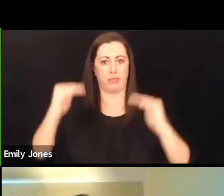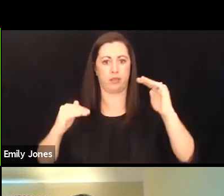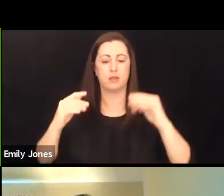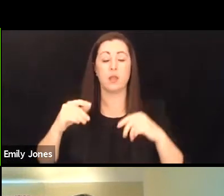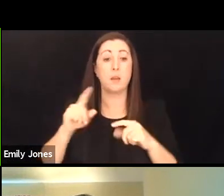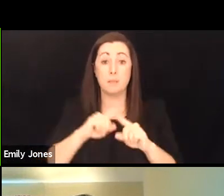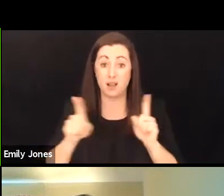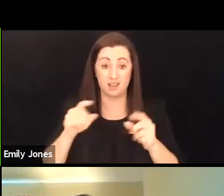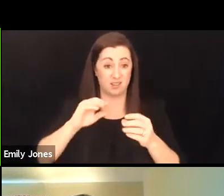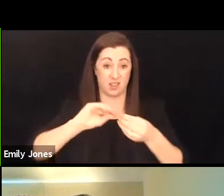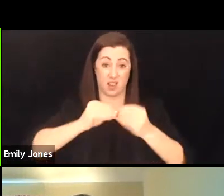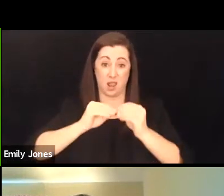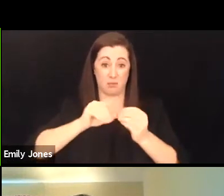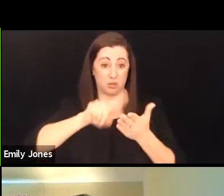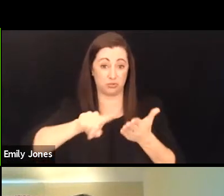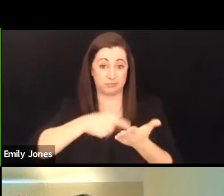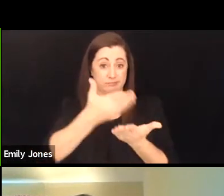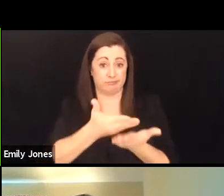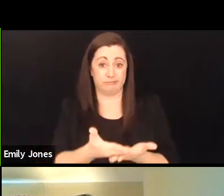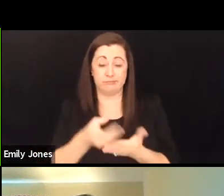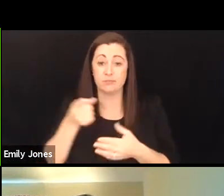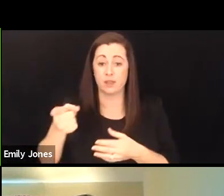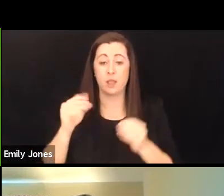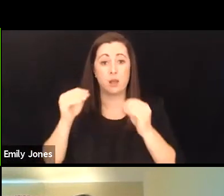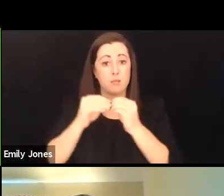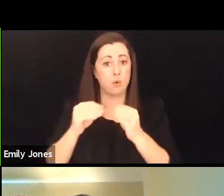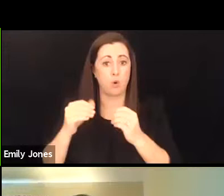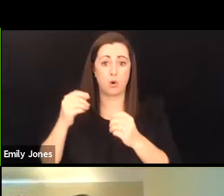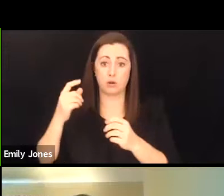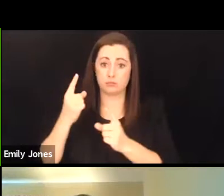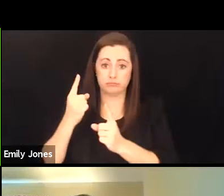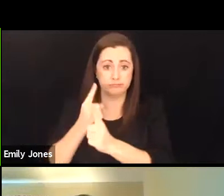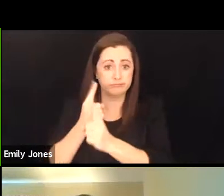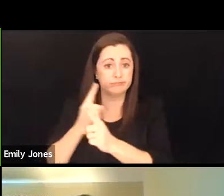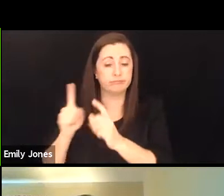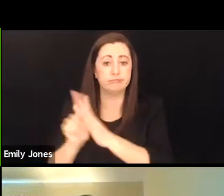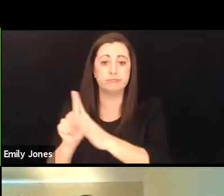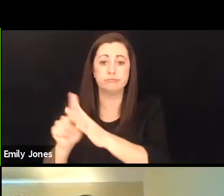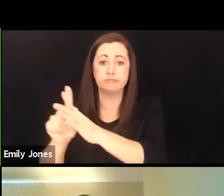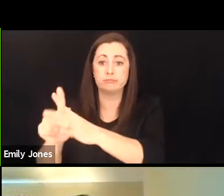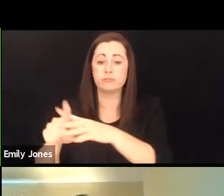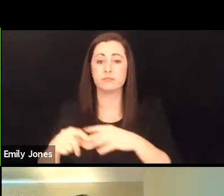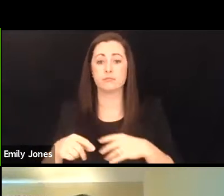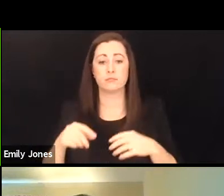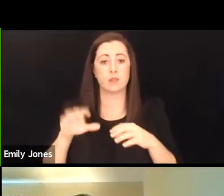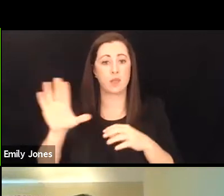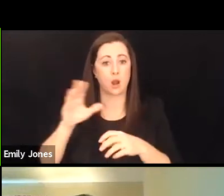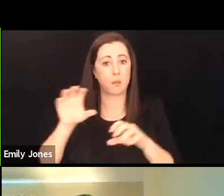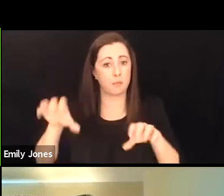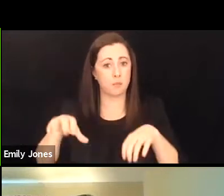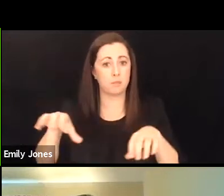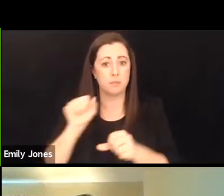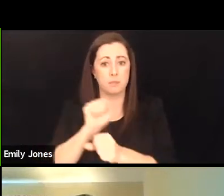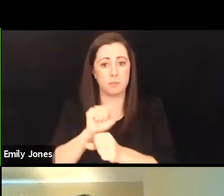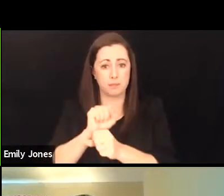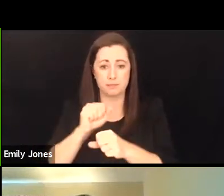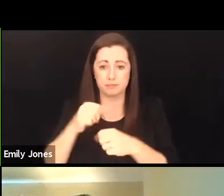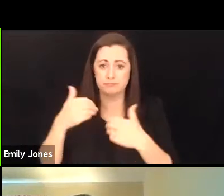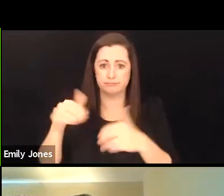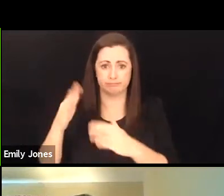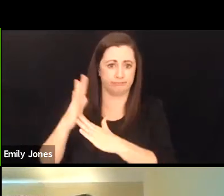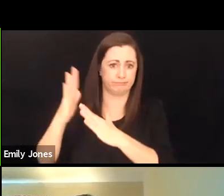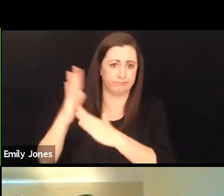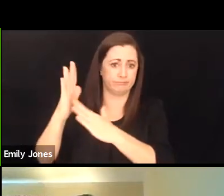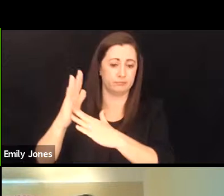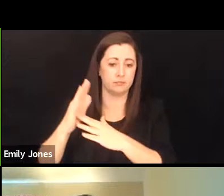employees with disabilities have better attendance, they're more committed, they perform exceptionally well in their roles. Deputy